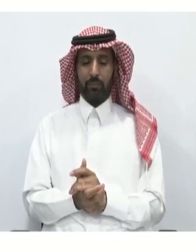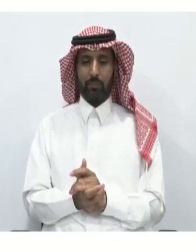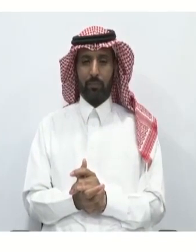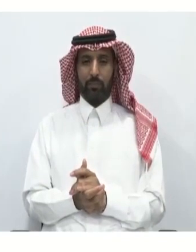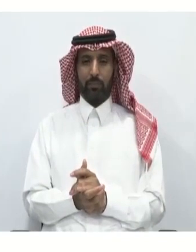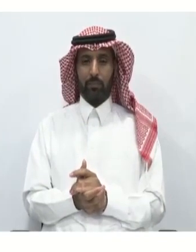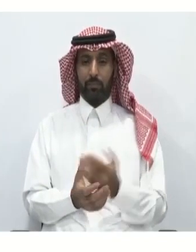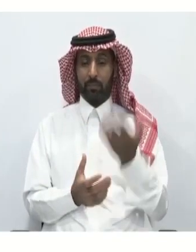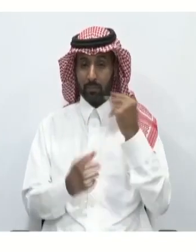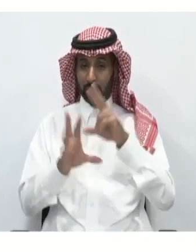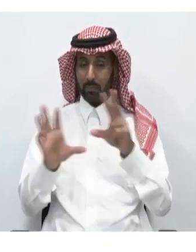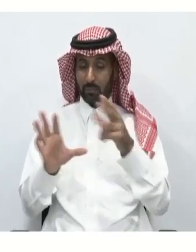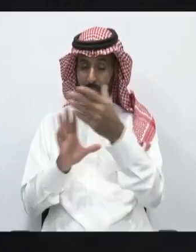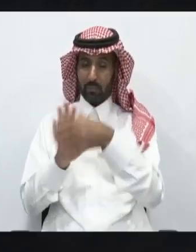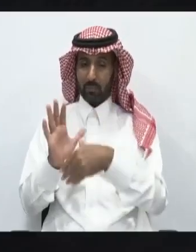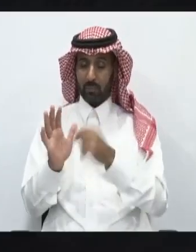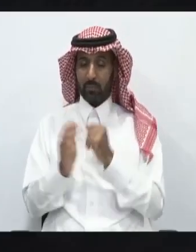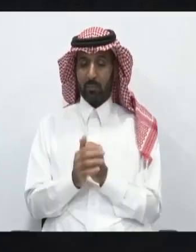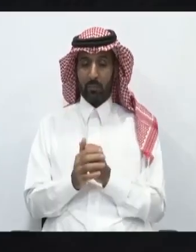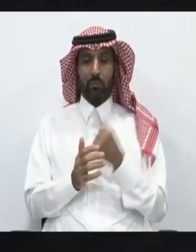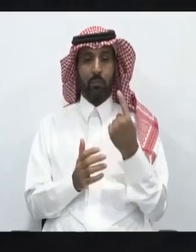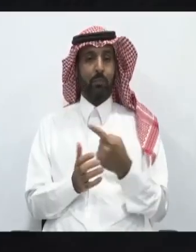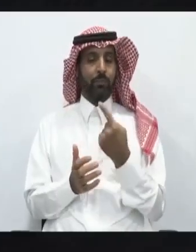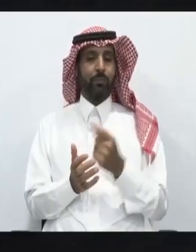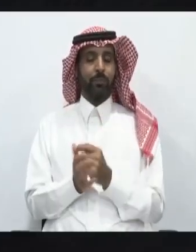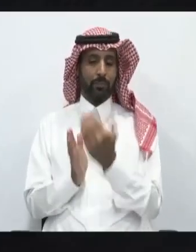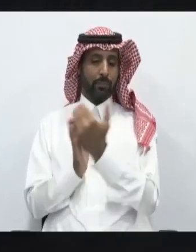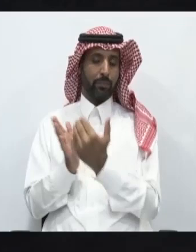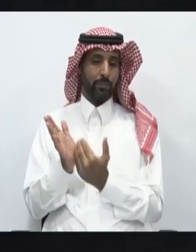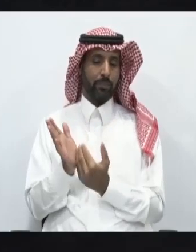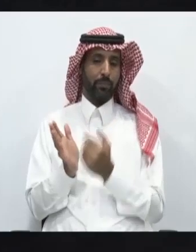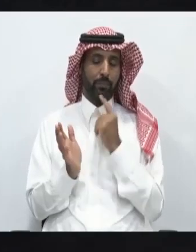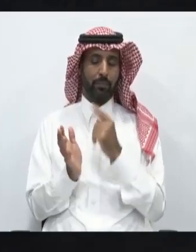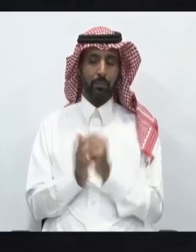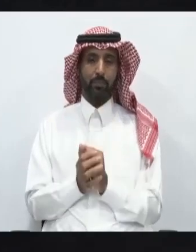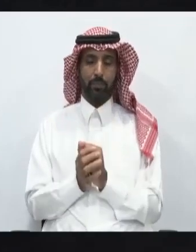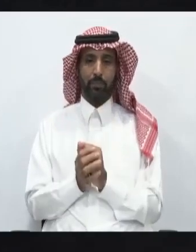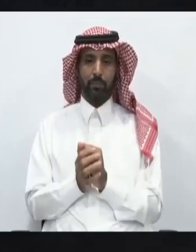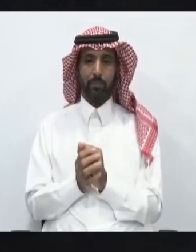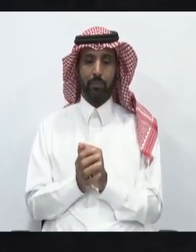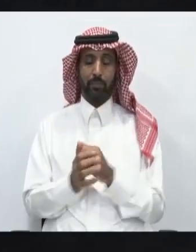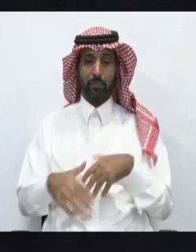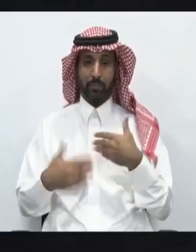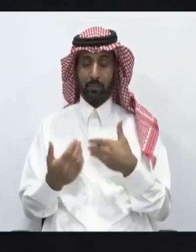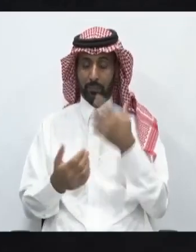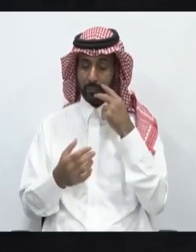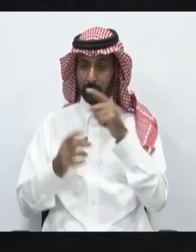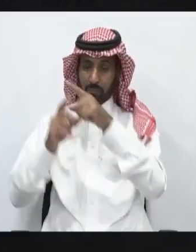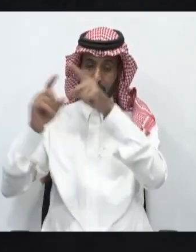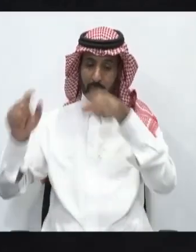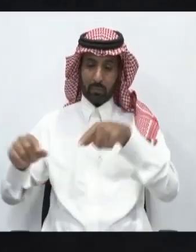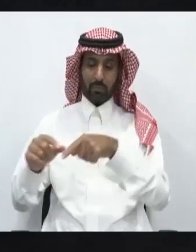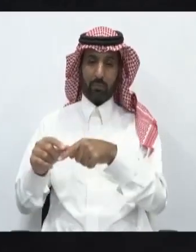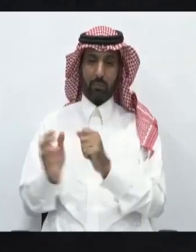So, as the theme of this unit, this article is talking about a certain type of accommodation, the tents, and